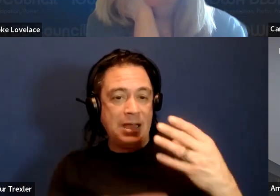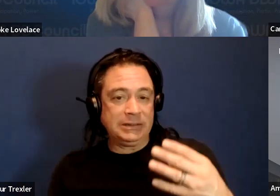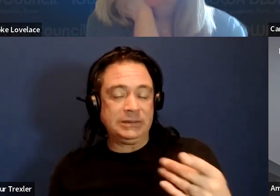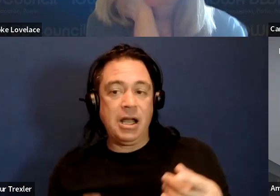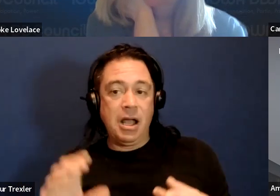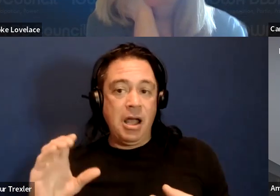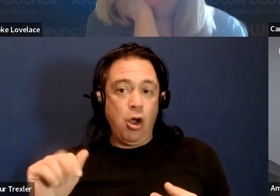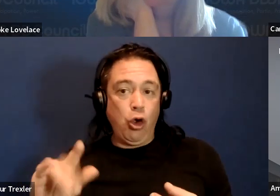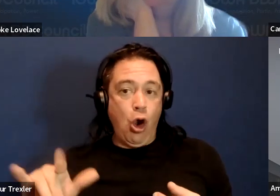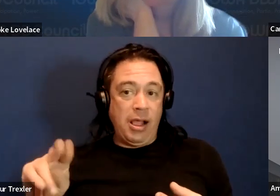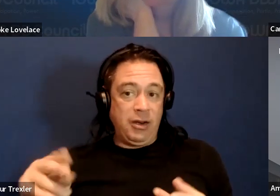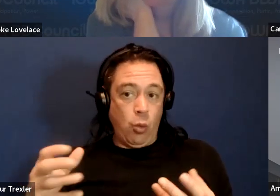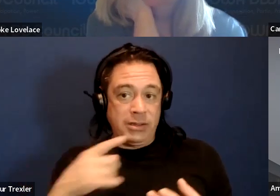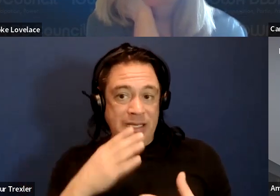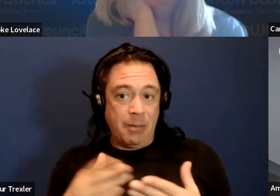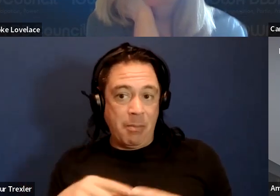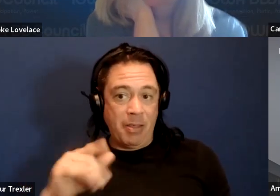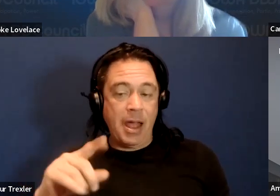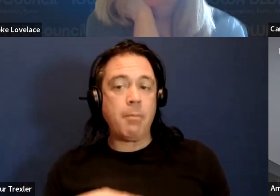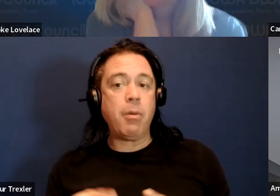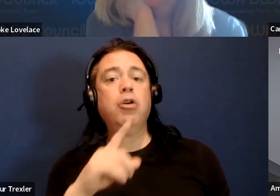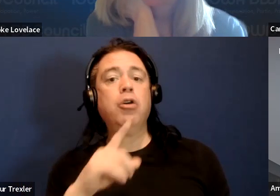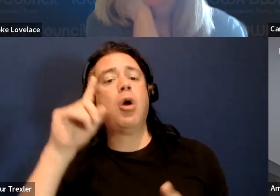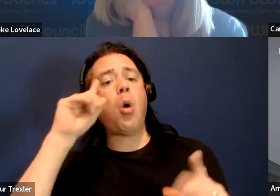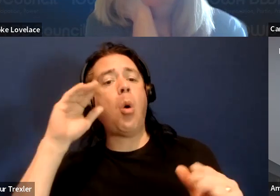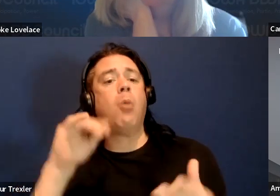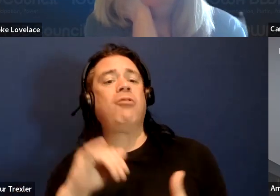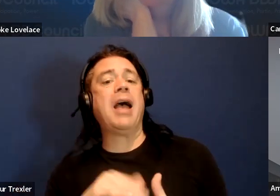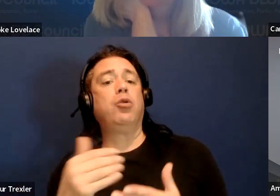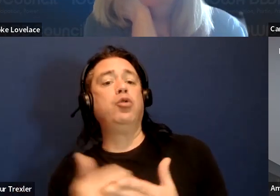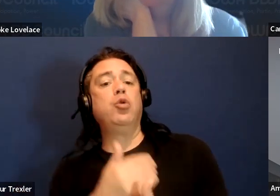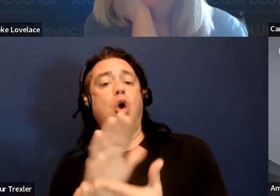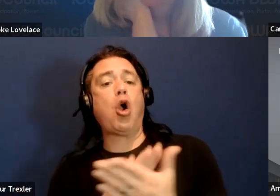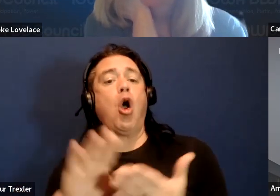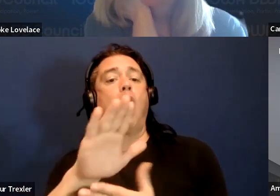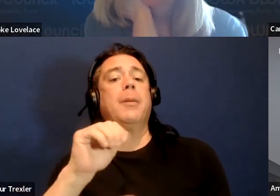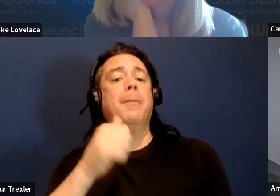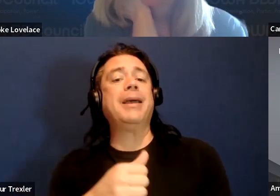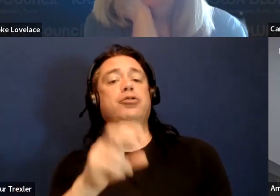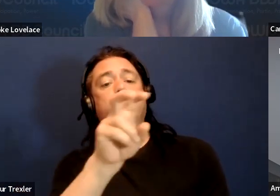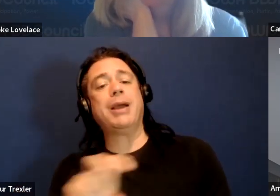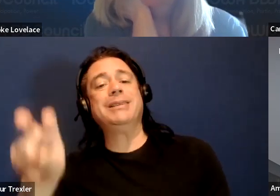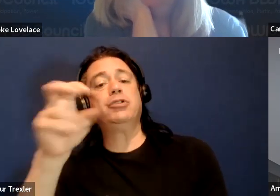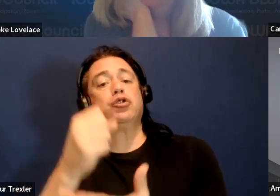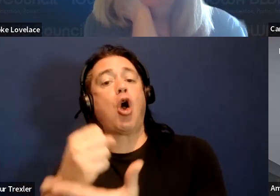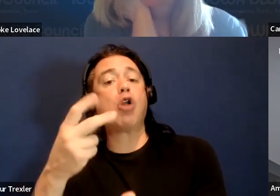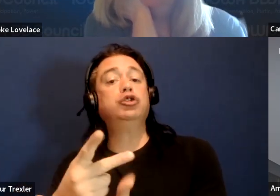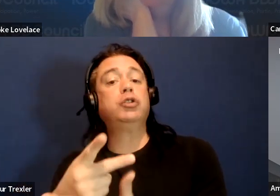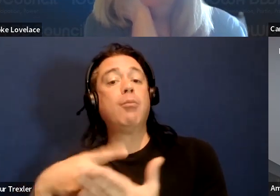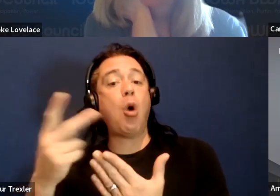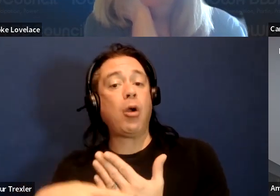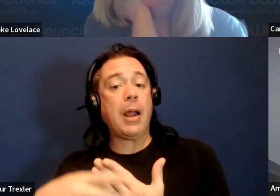want to say anything about some of those, but we were really hopeful that the new college-based transition scholarship program